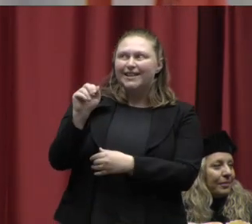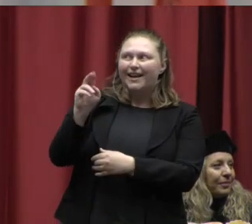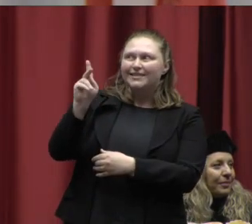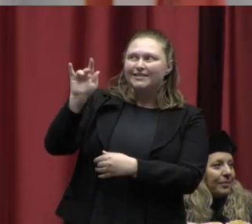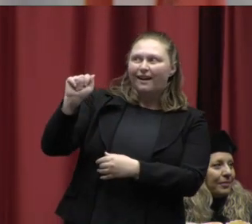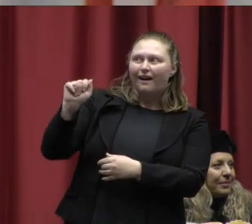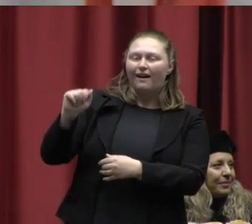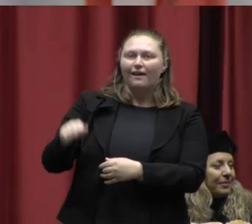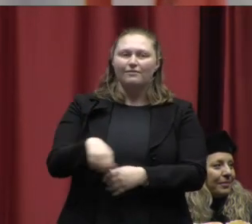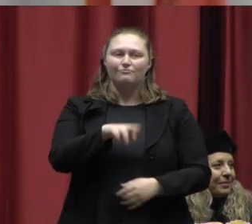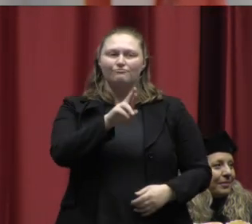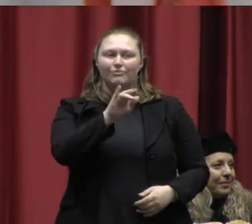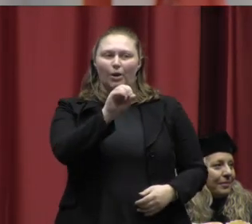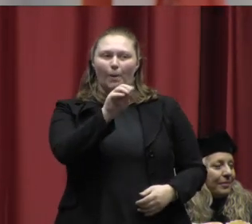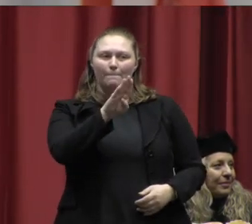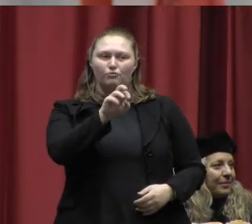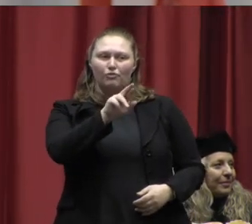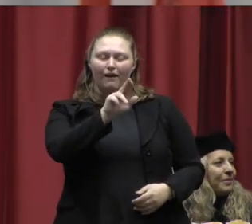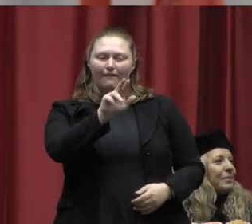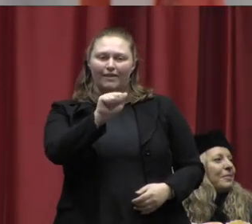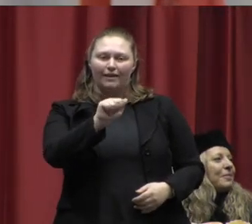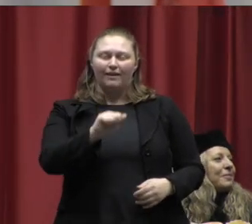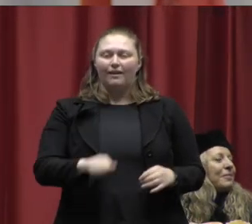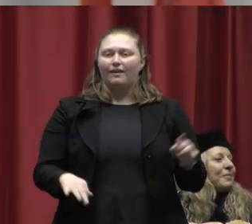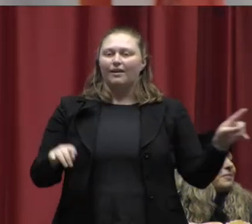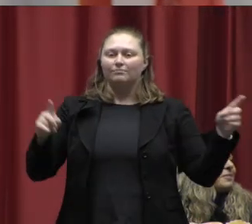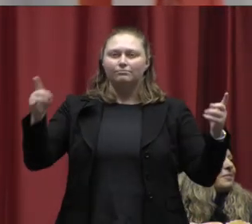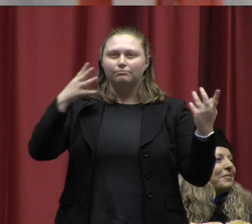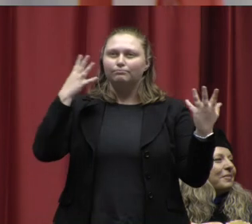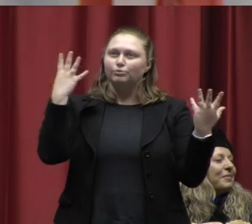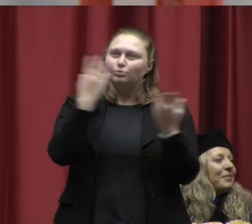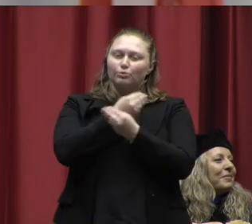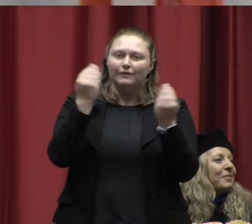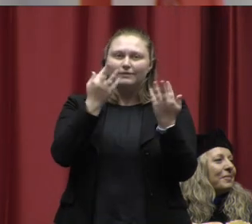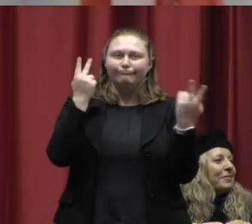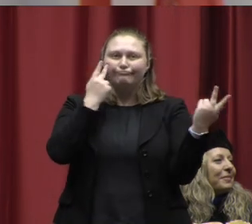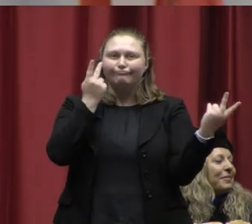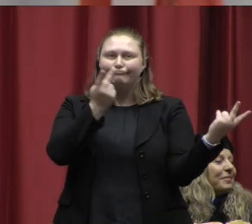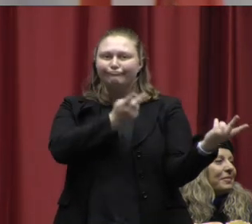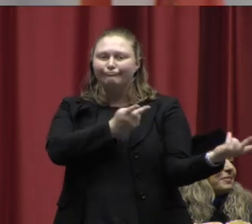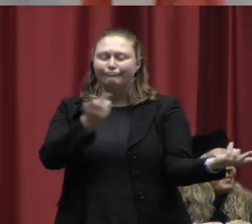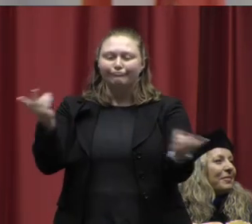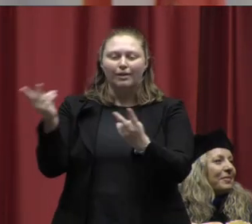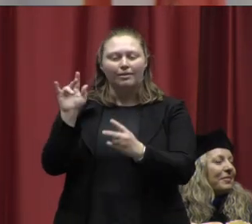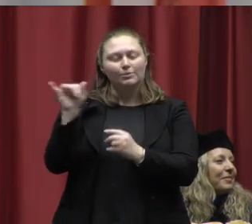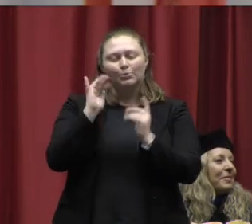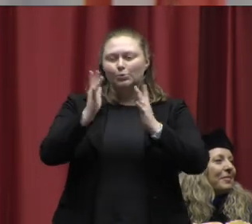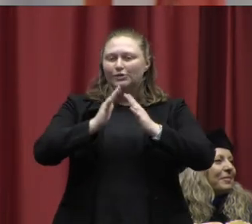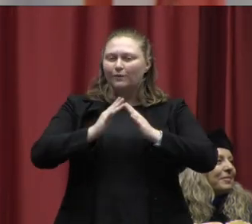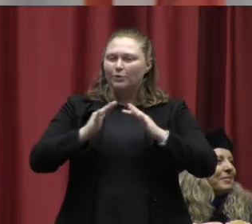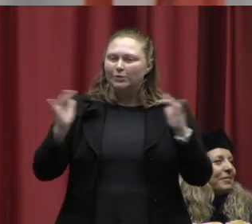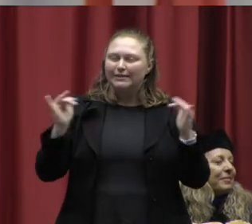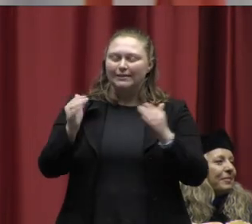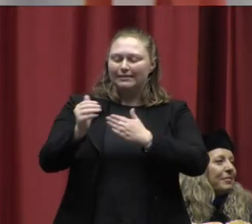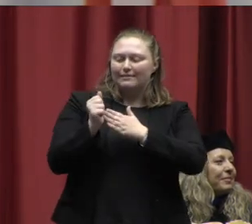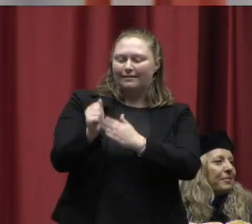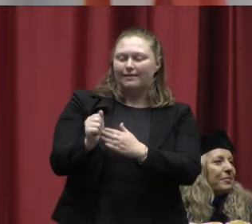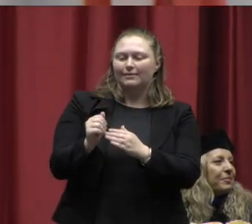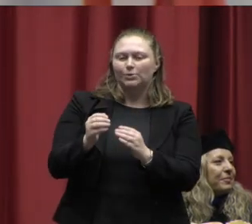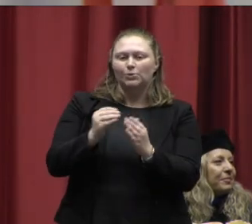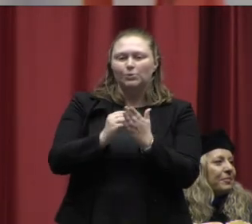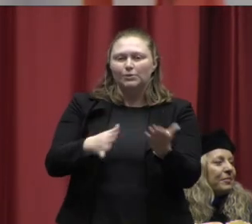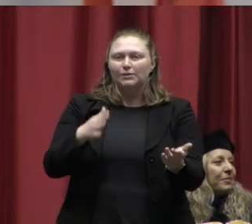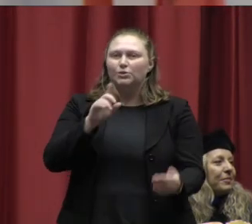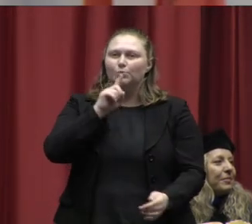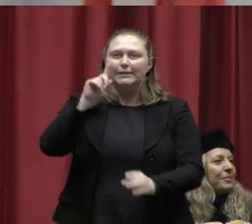Grande, such a beautiful sight. All support, diverse and wise, guiding students to reach